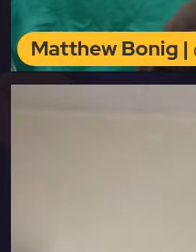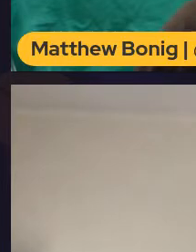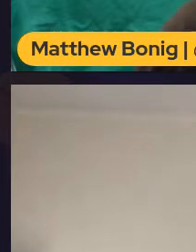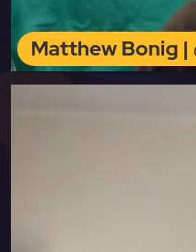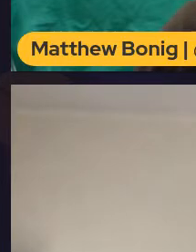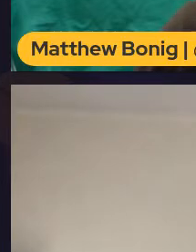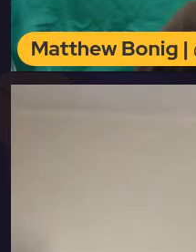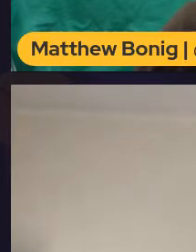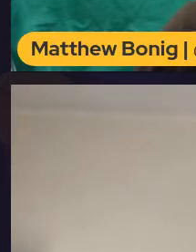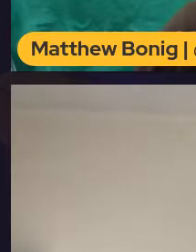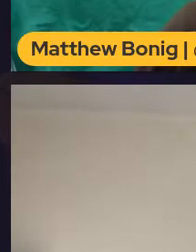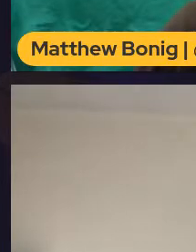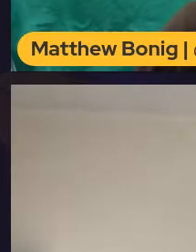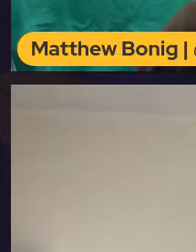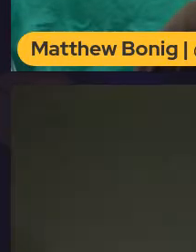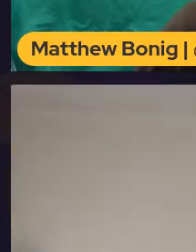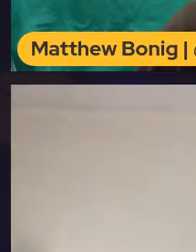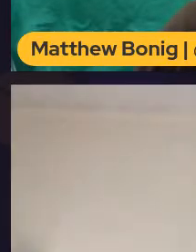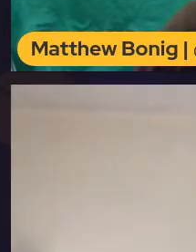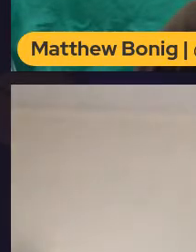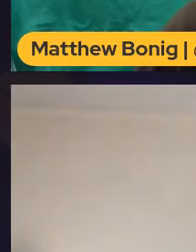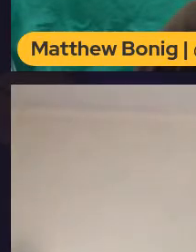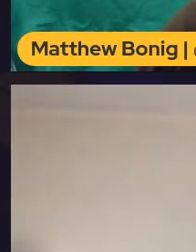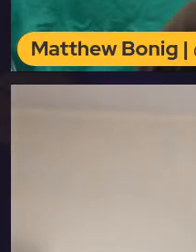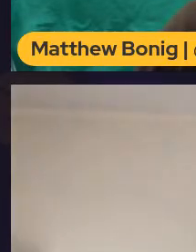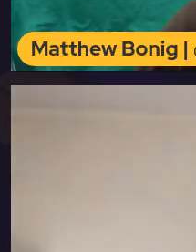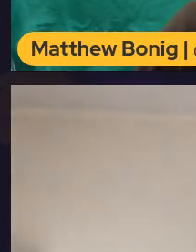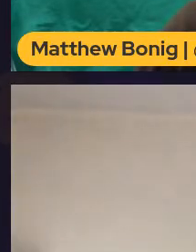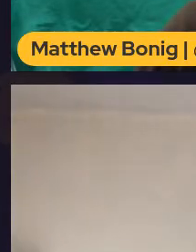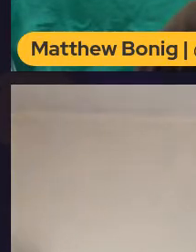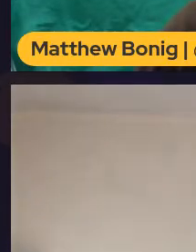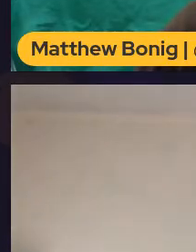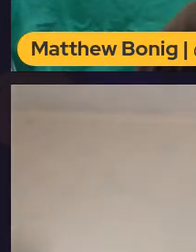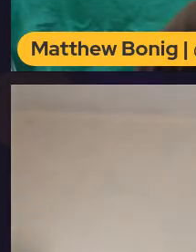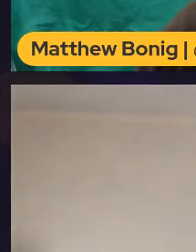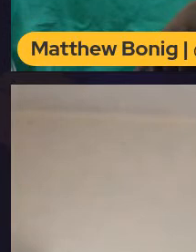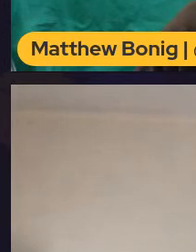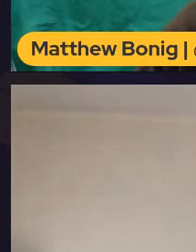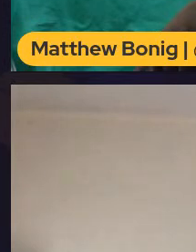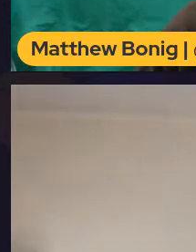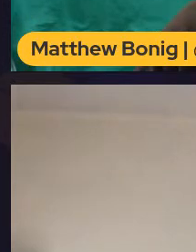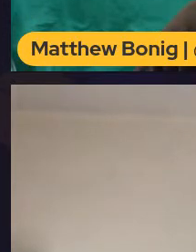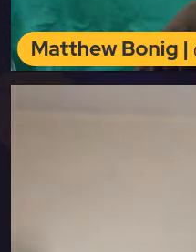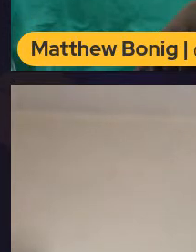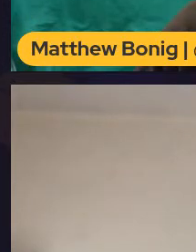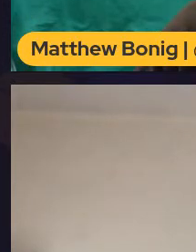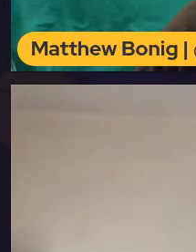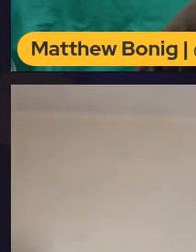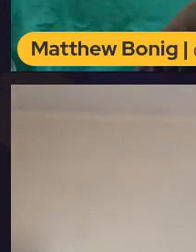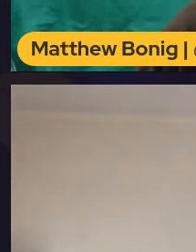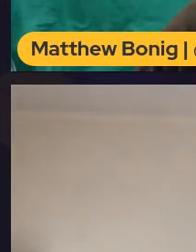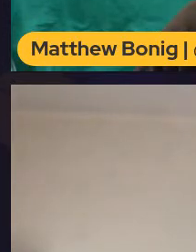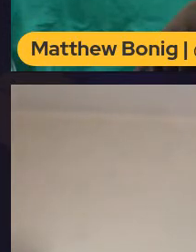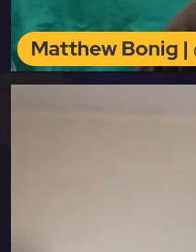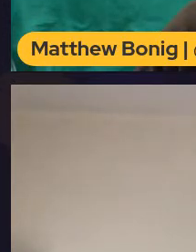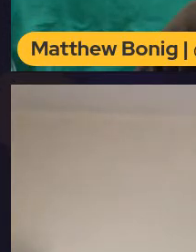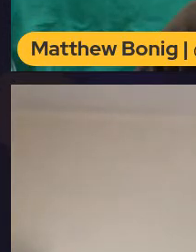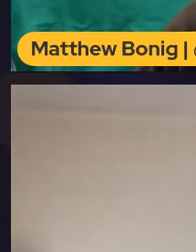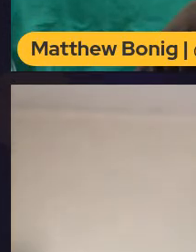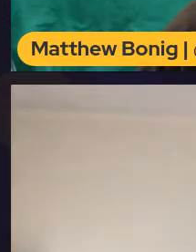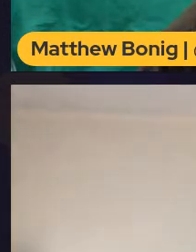questions. I keep falling into the same problem of trying to get to work on some